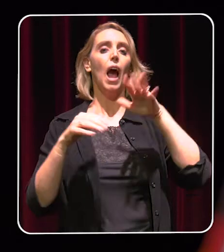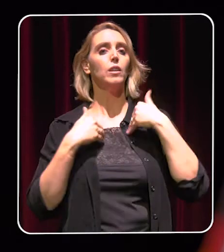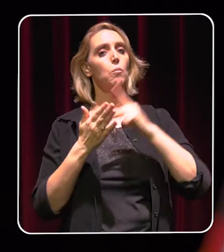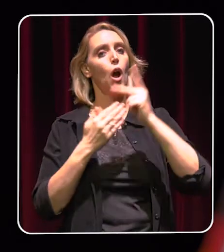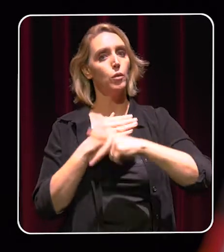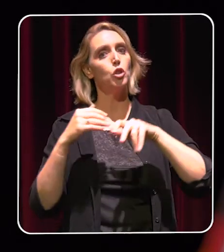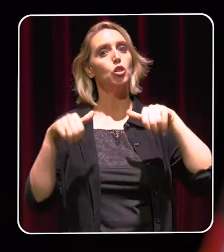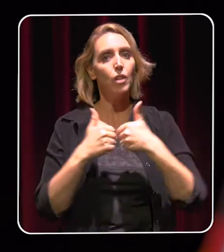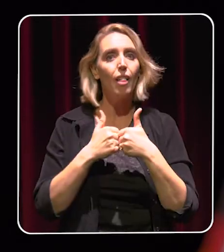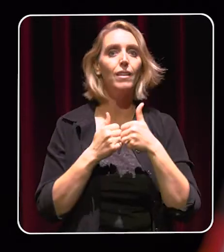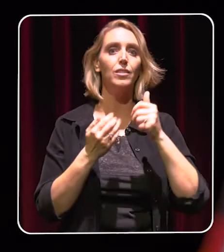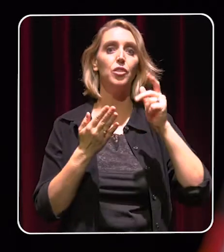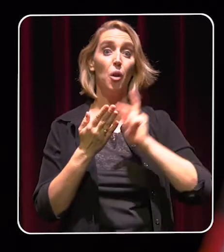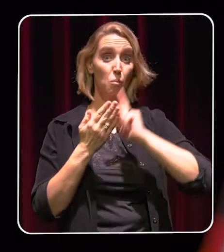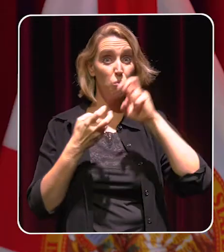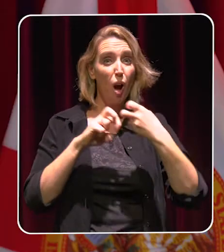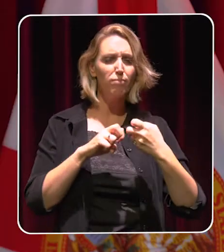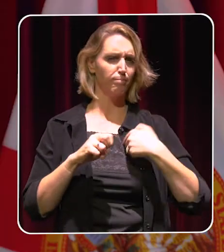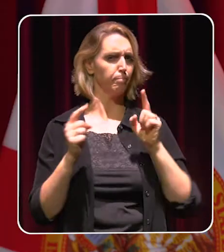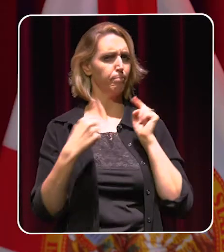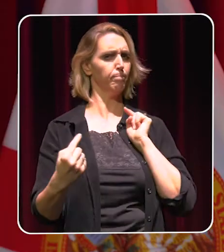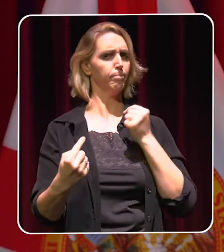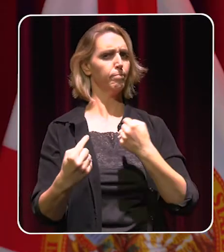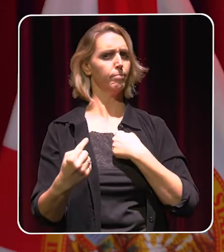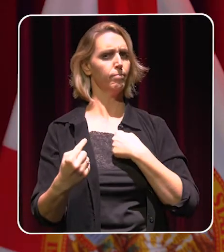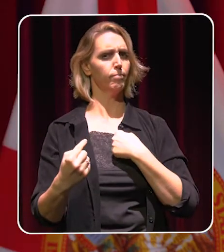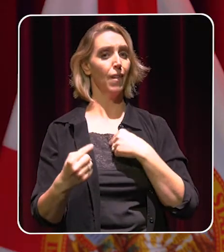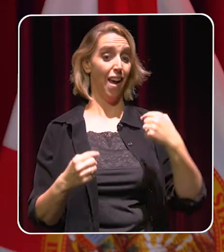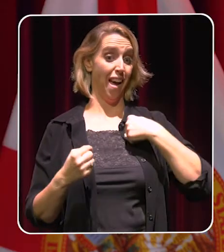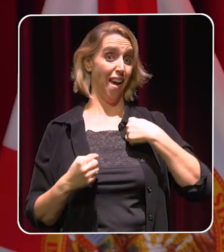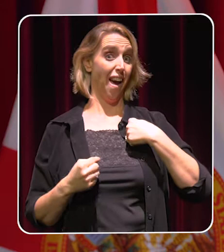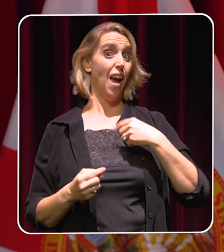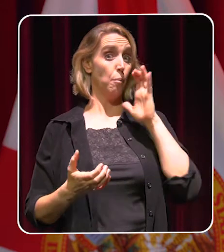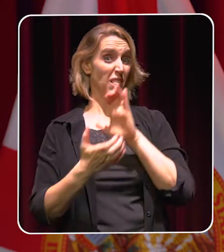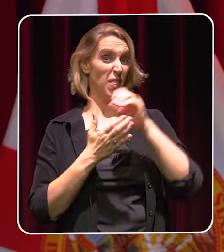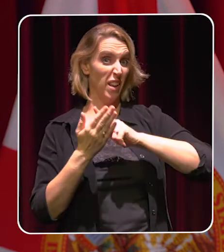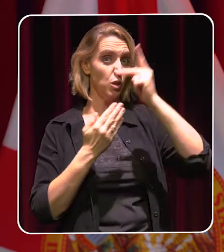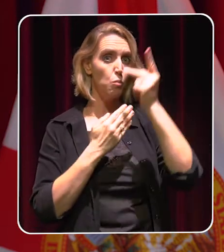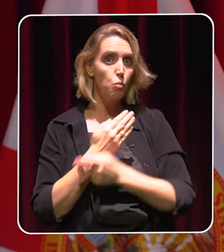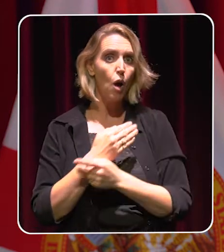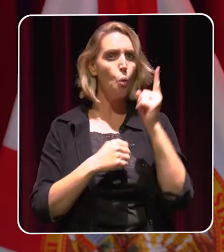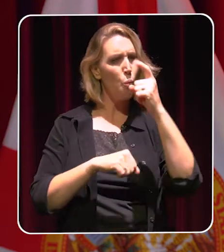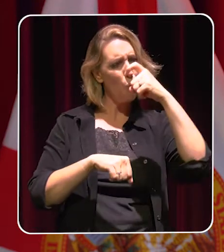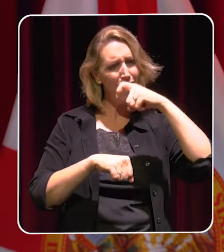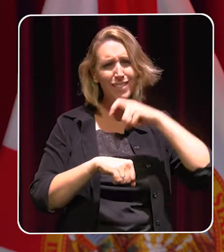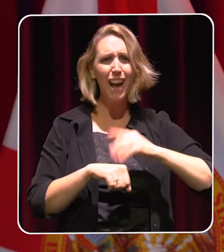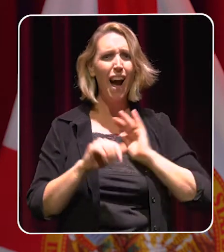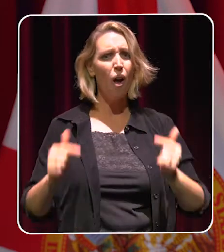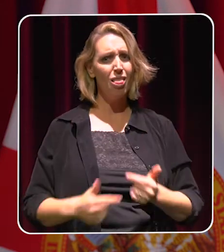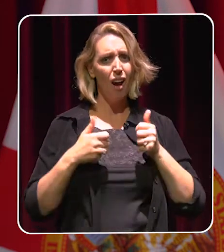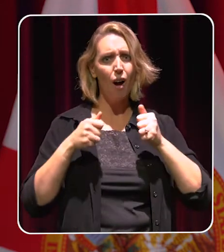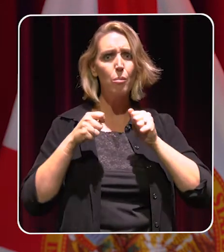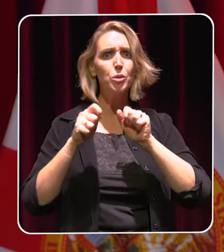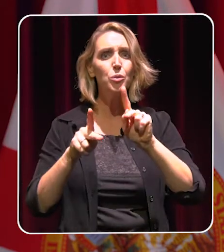with challenges and problems. Well, I strongly disagree. I believe this project provides us with a once-in-a-lifetime